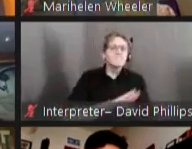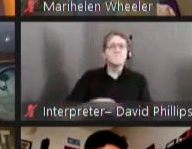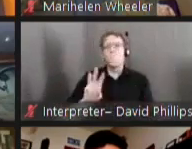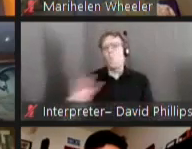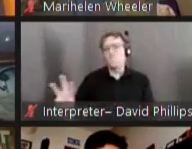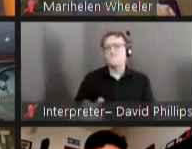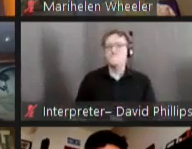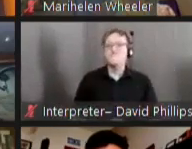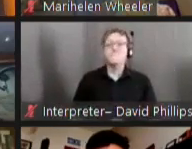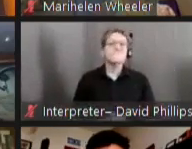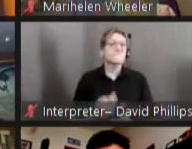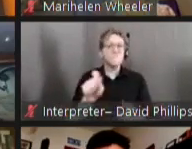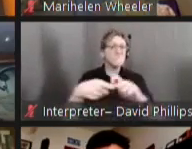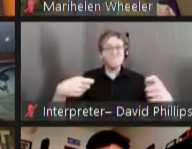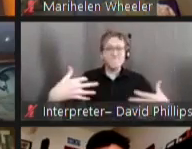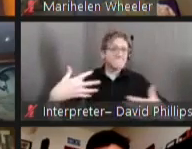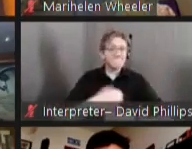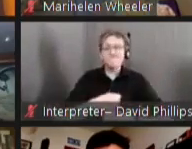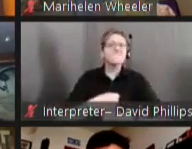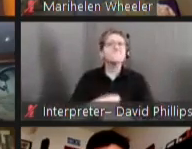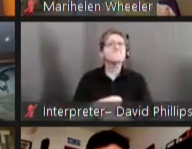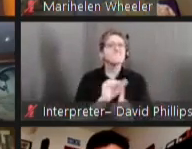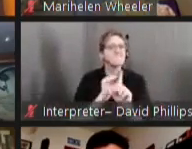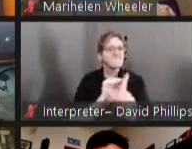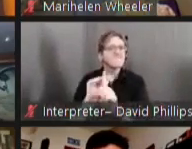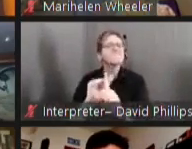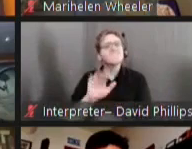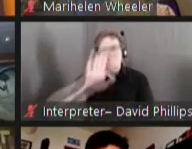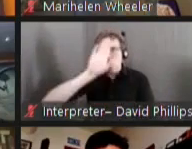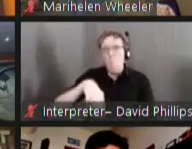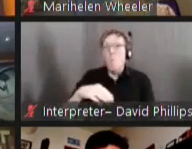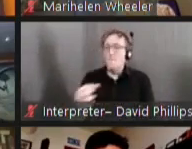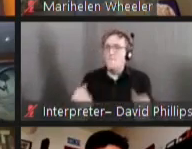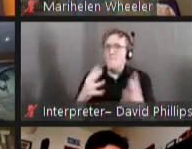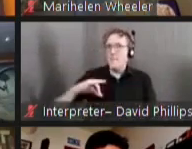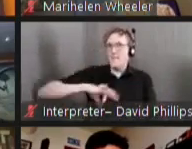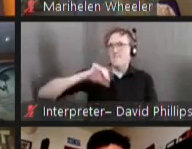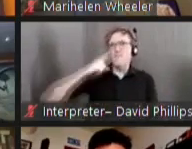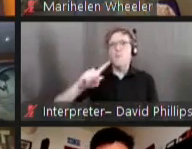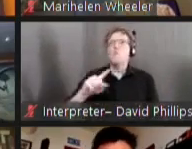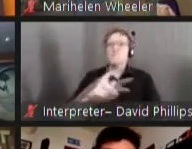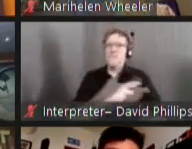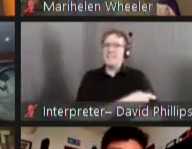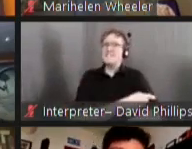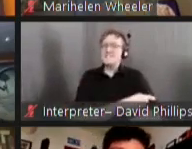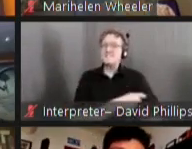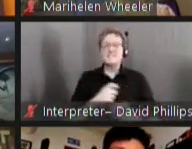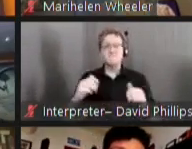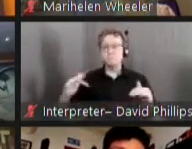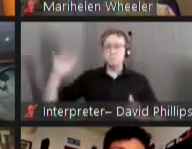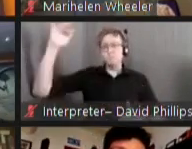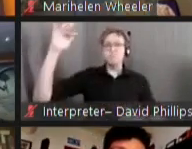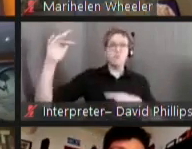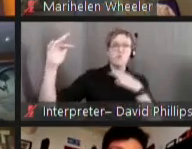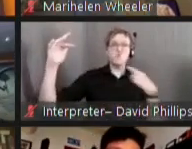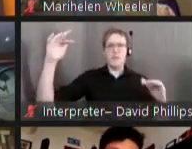wrap up, just a really quick reminder, we know that there are tons of benefits to the COVID-19 vaccine that far outweigh any potential risks. We